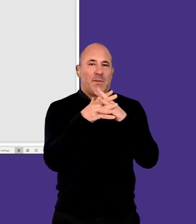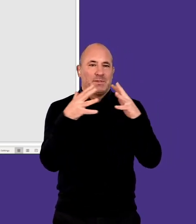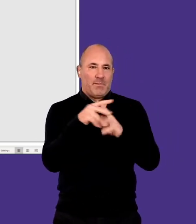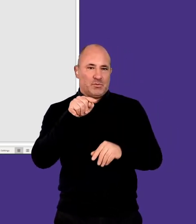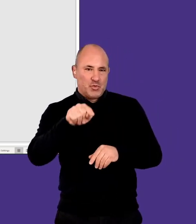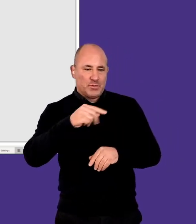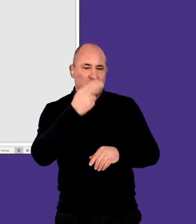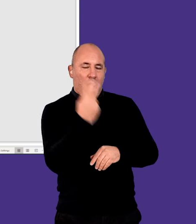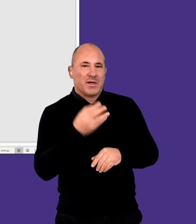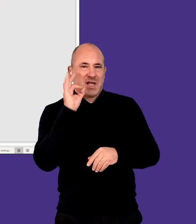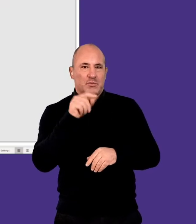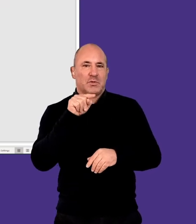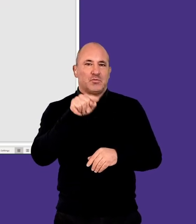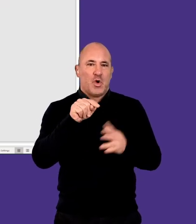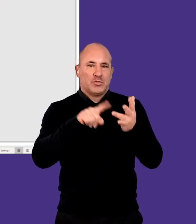at